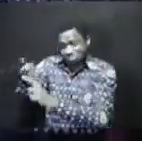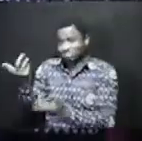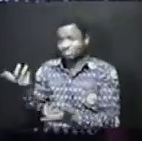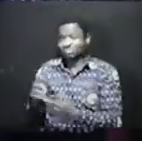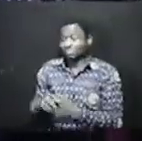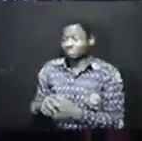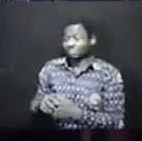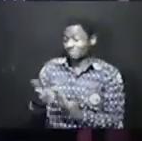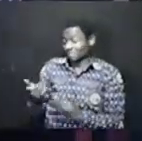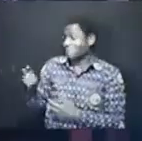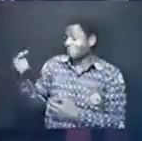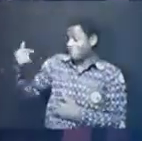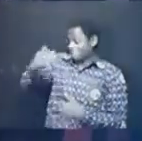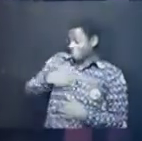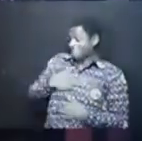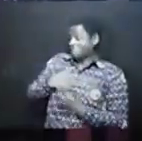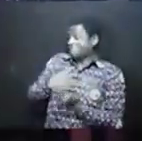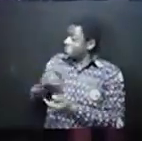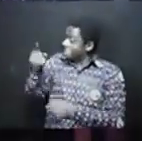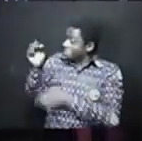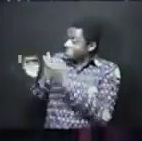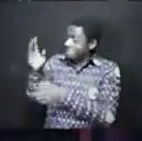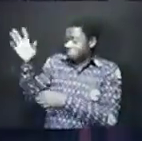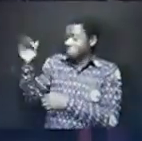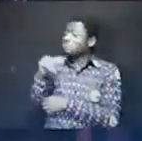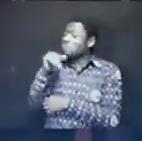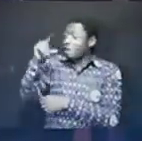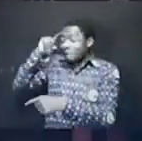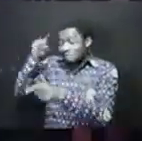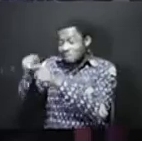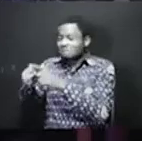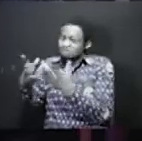I'm saying to me, so if it's not to you, don't worry.